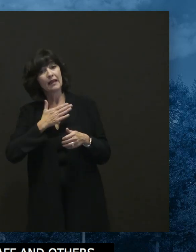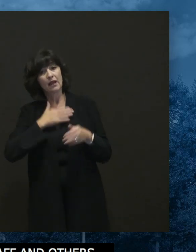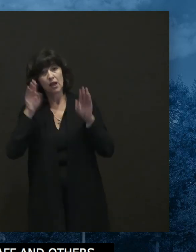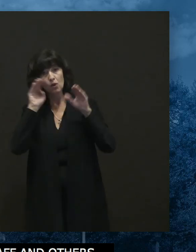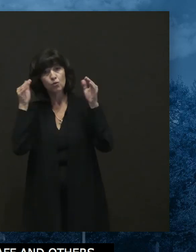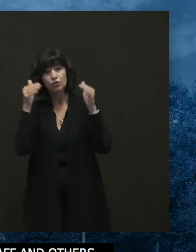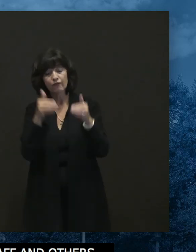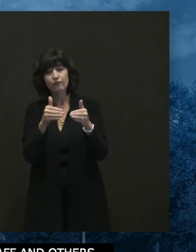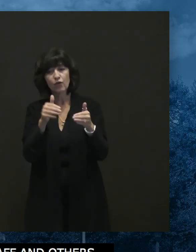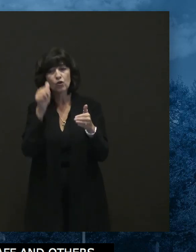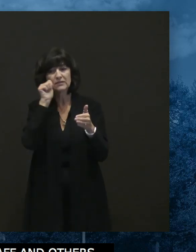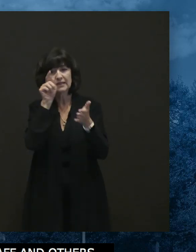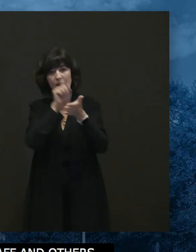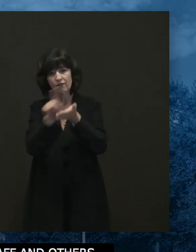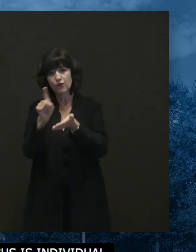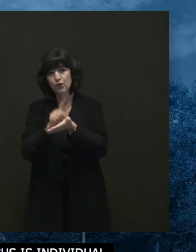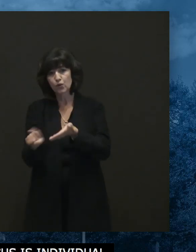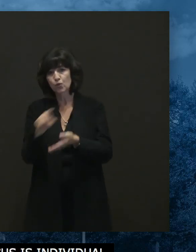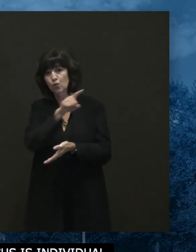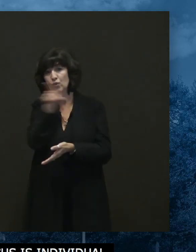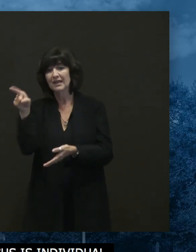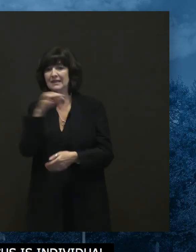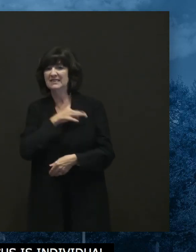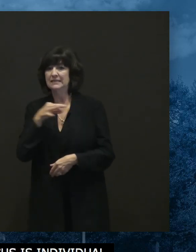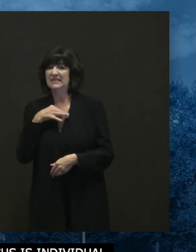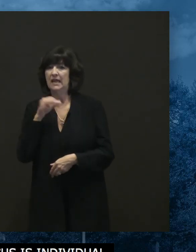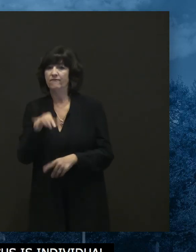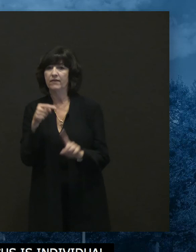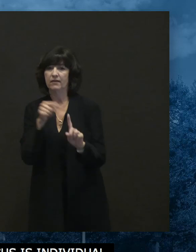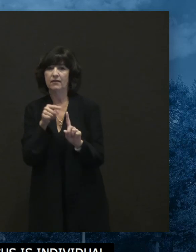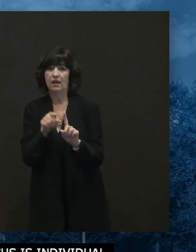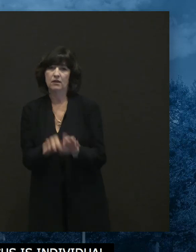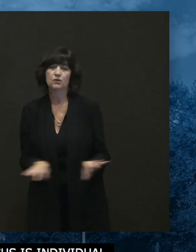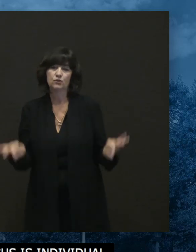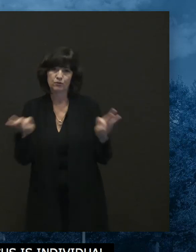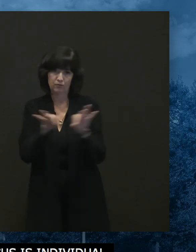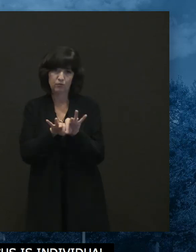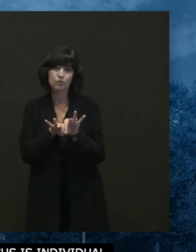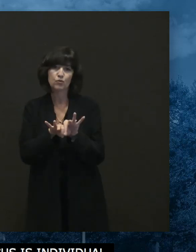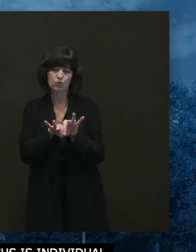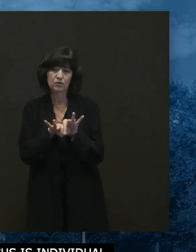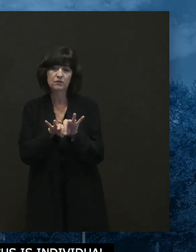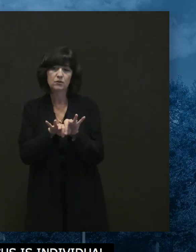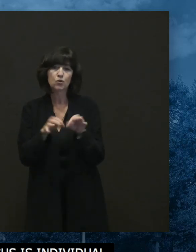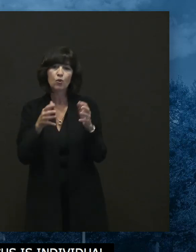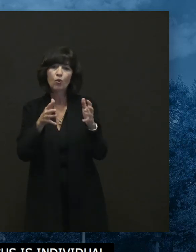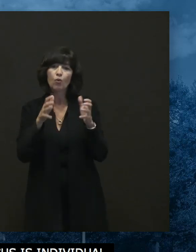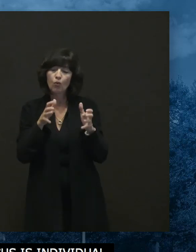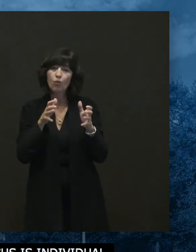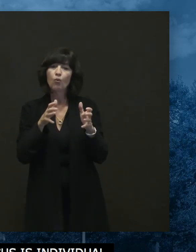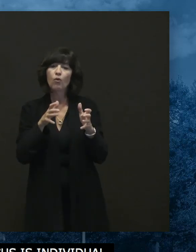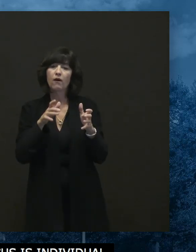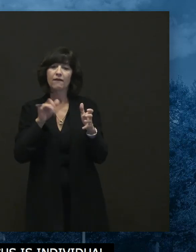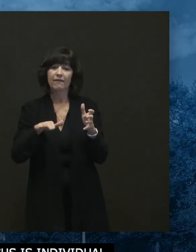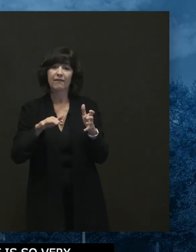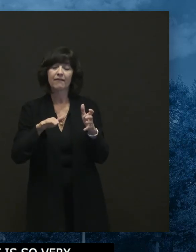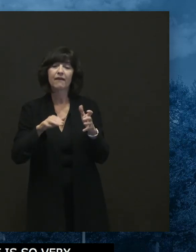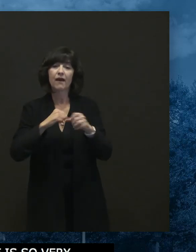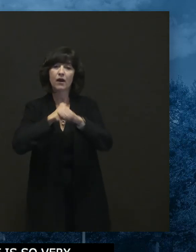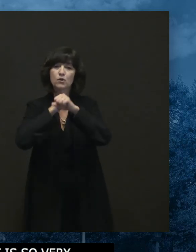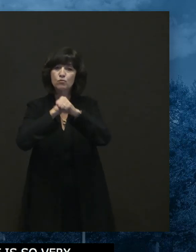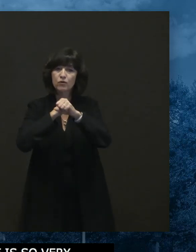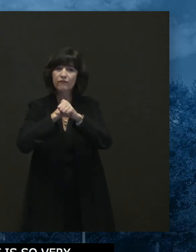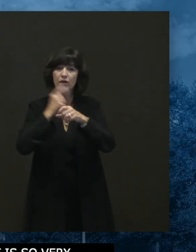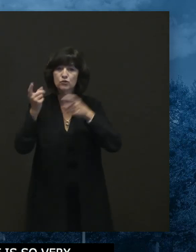weekly testing of staff is so very important, but also all prevention control measures, wearing